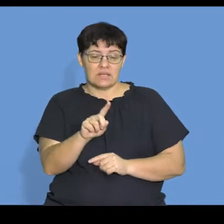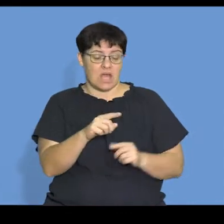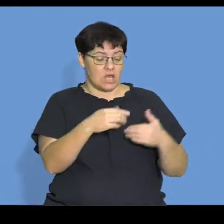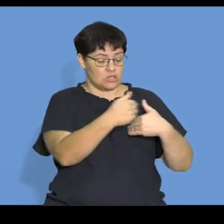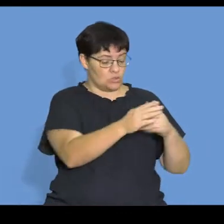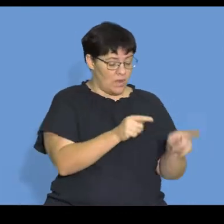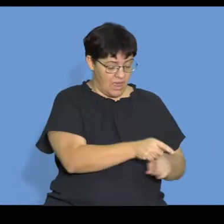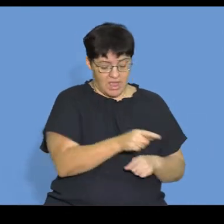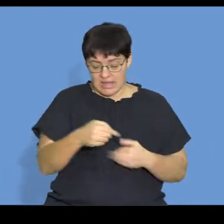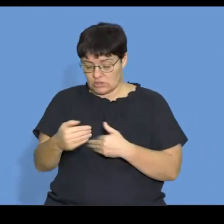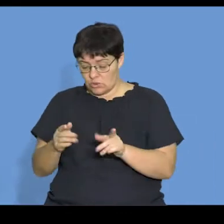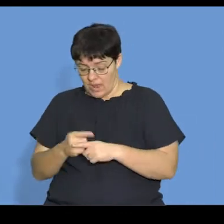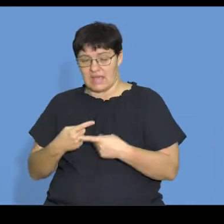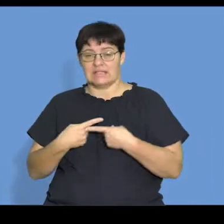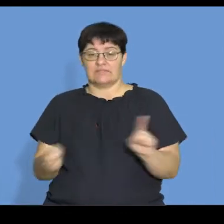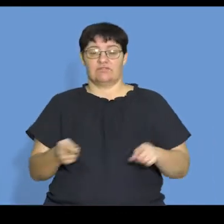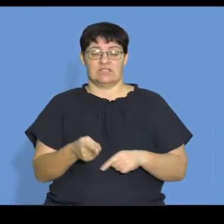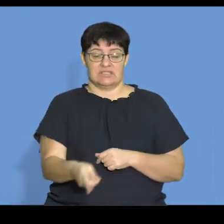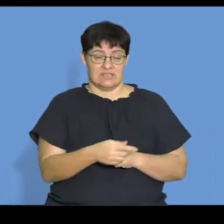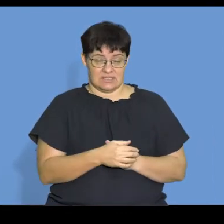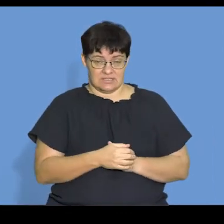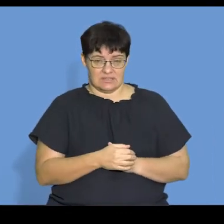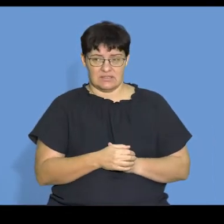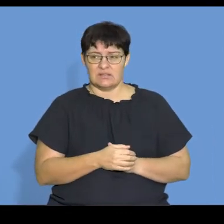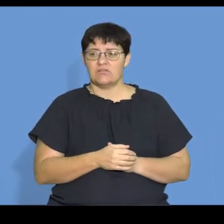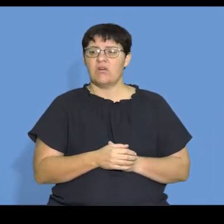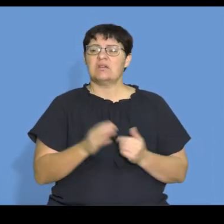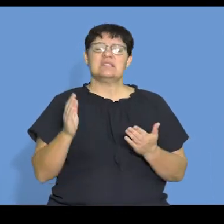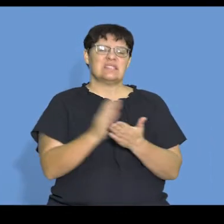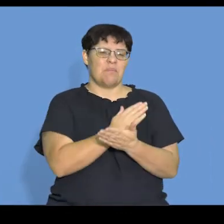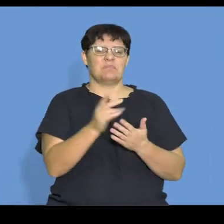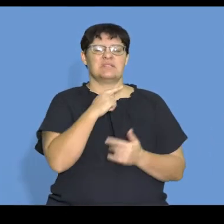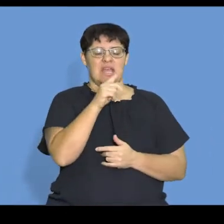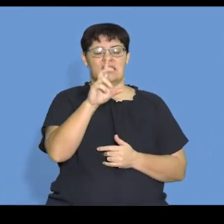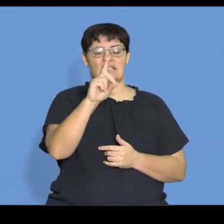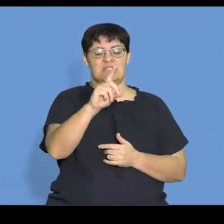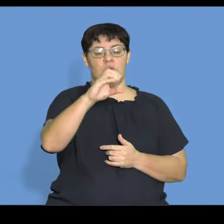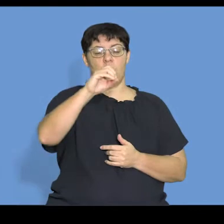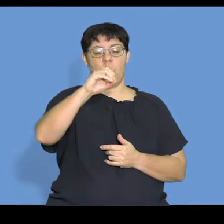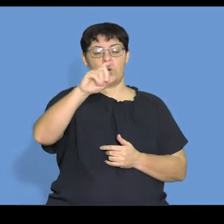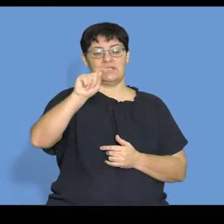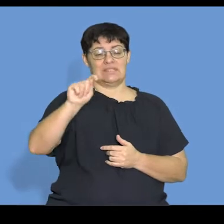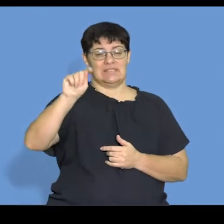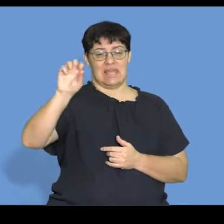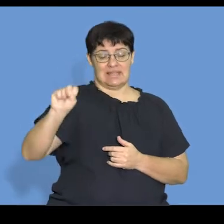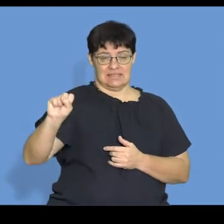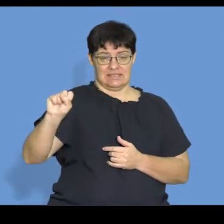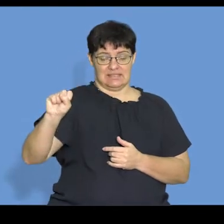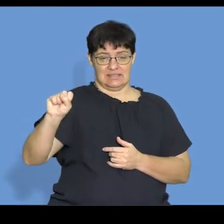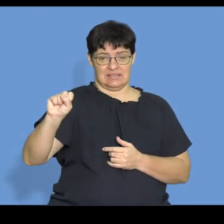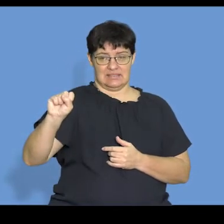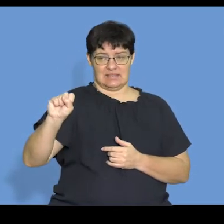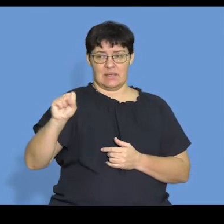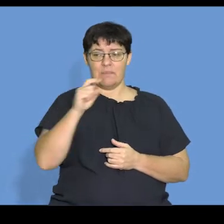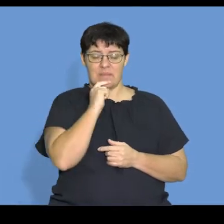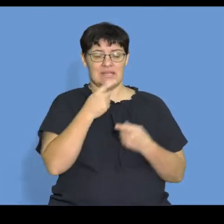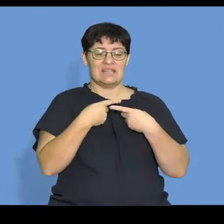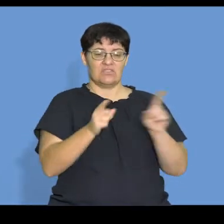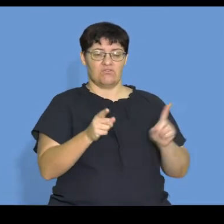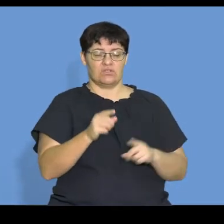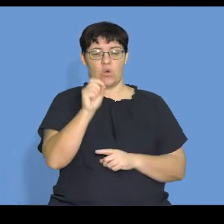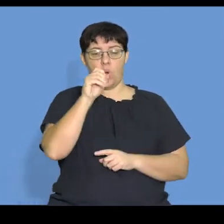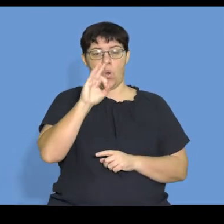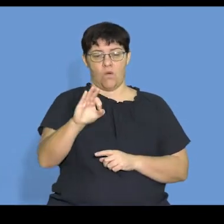So some people normally call it dots, right? They use DOTS to mean difference of 2